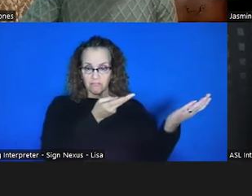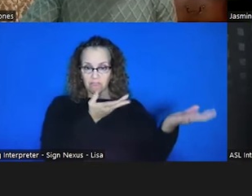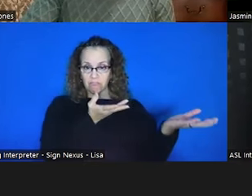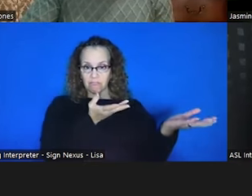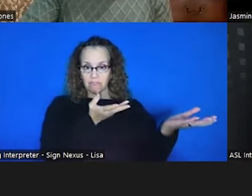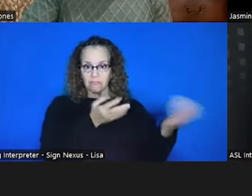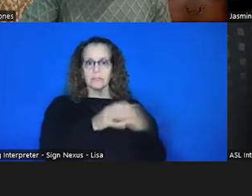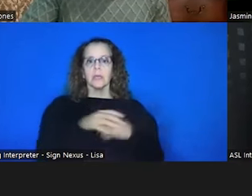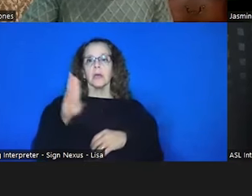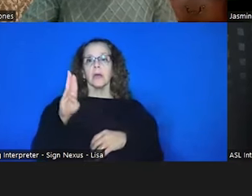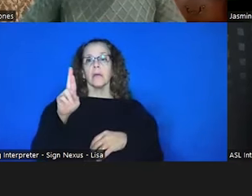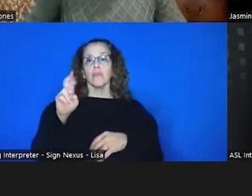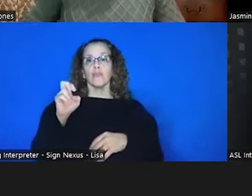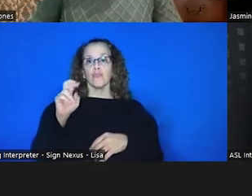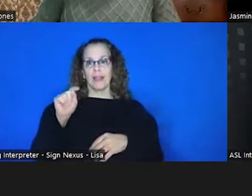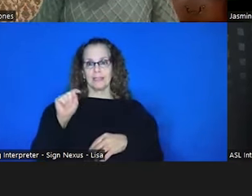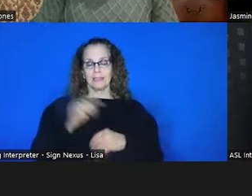I think that for me,